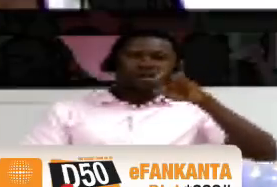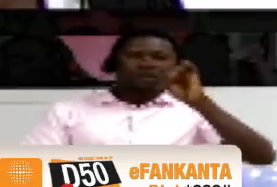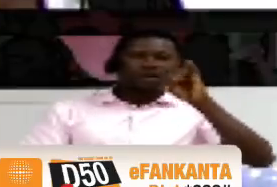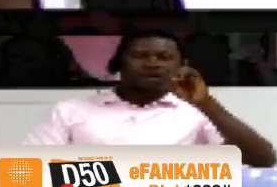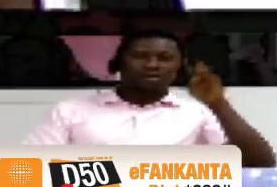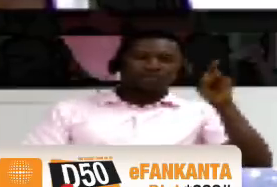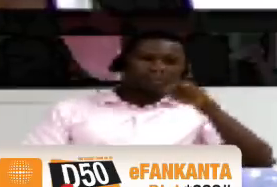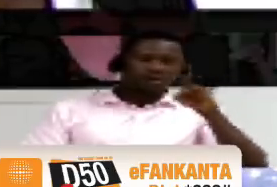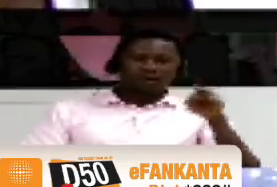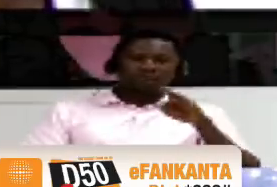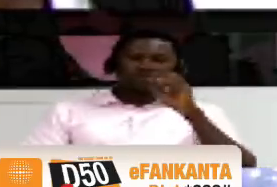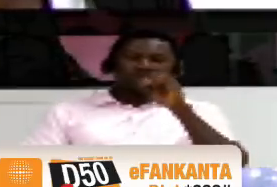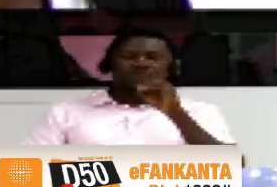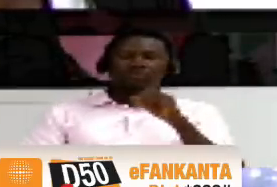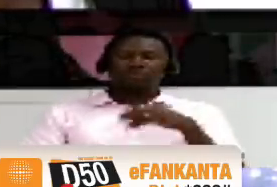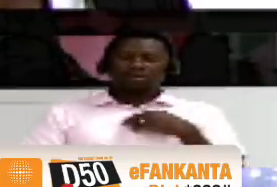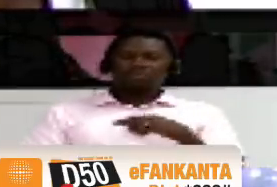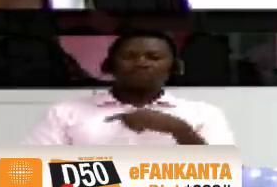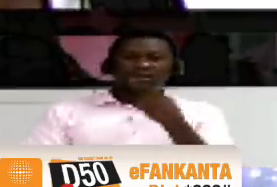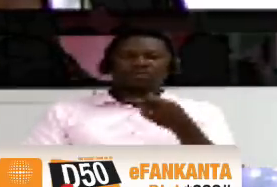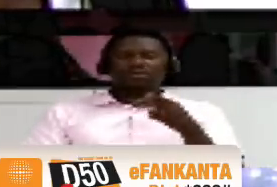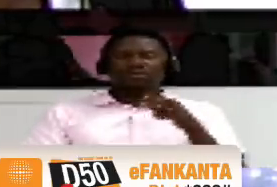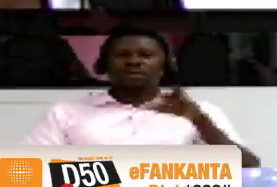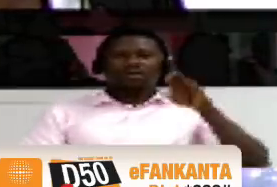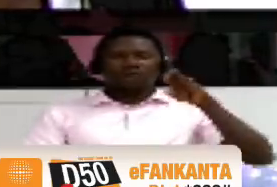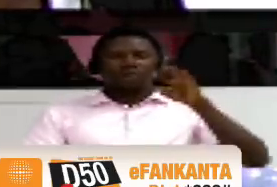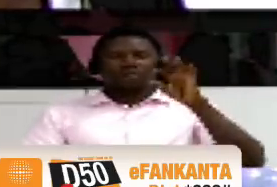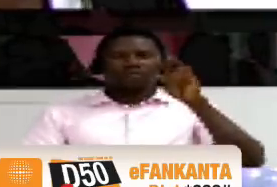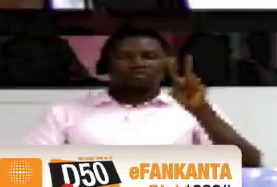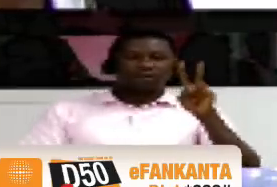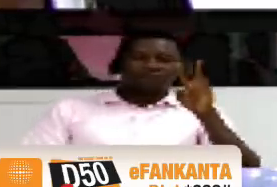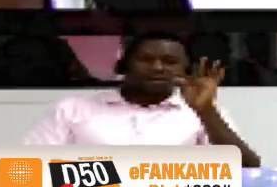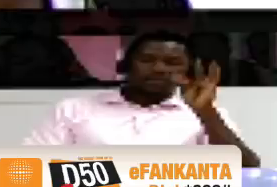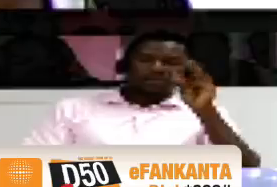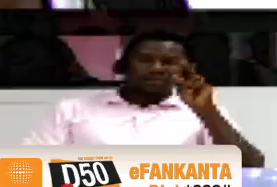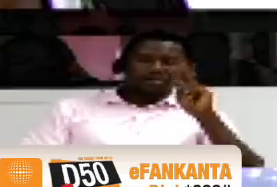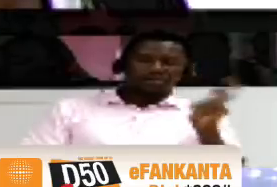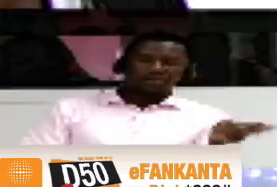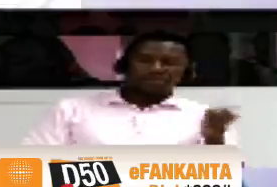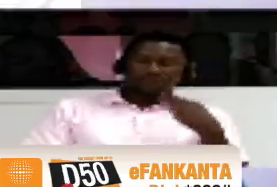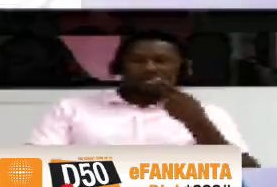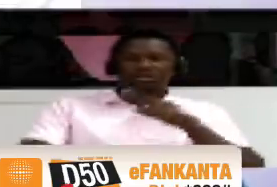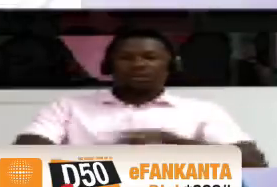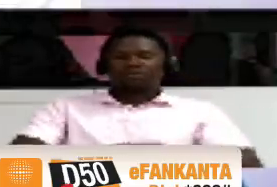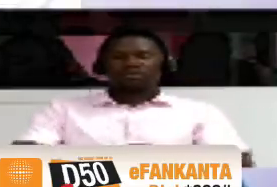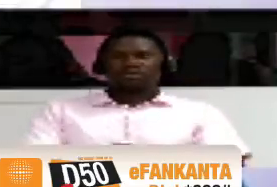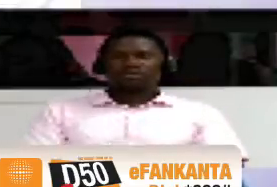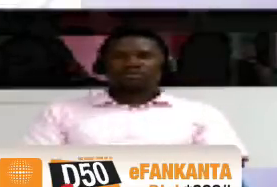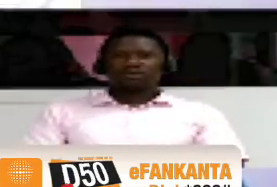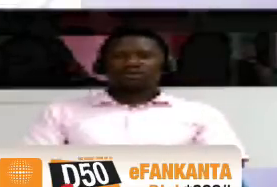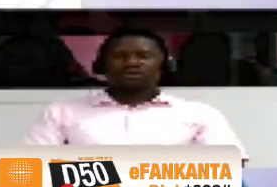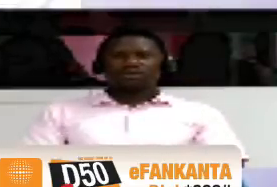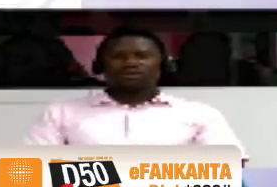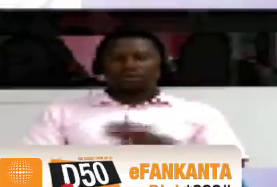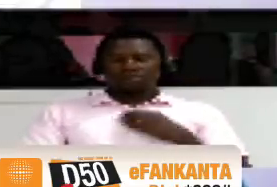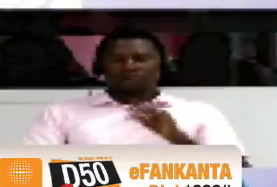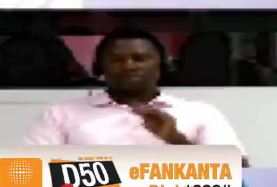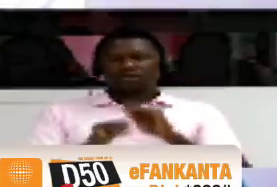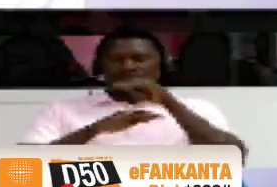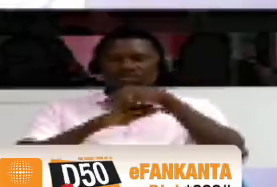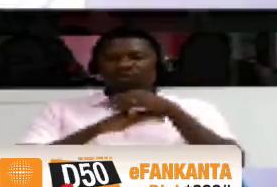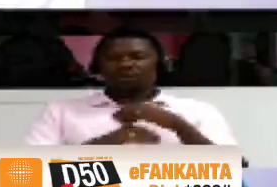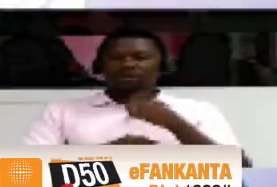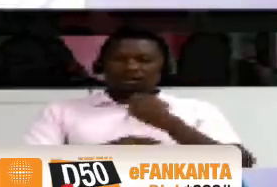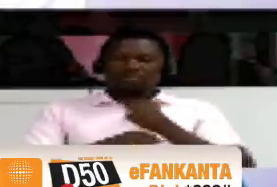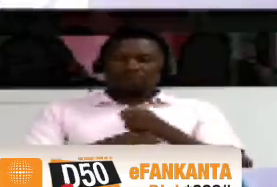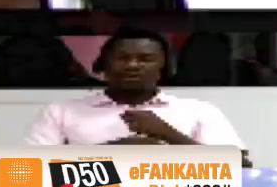RV, RVH, yes, at the time. At the time, RVH. Yes. Perhaps we can just skip to the cause of